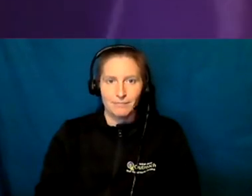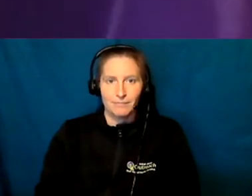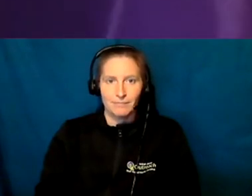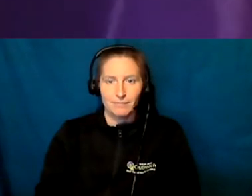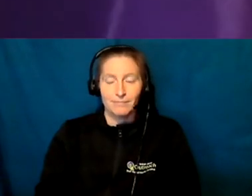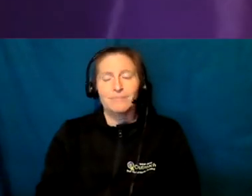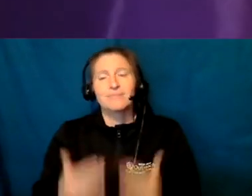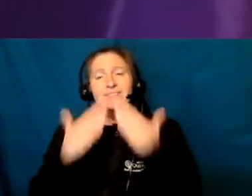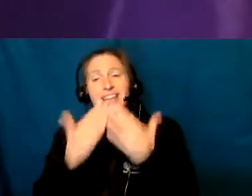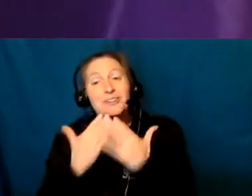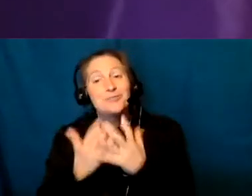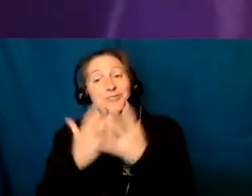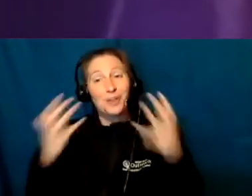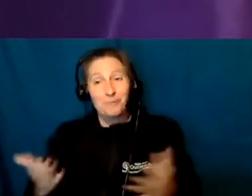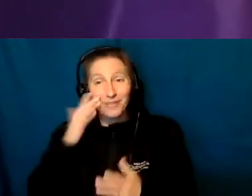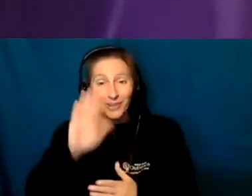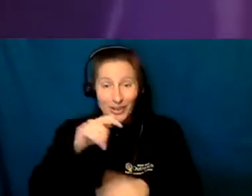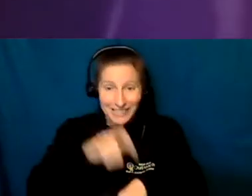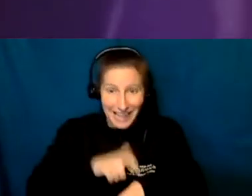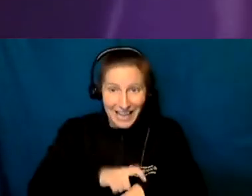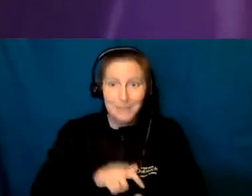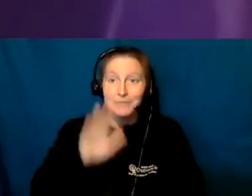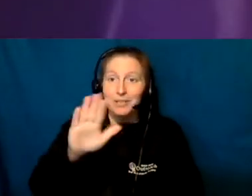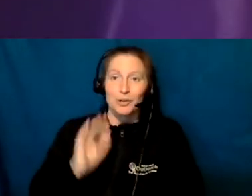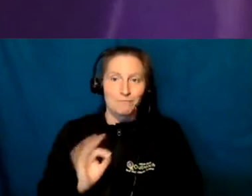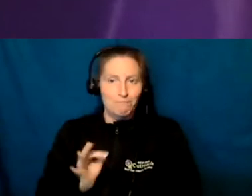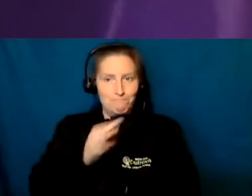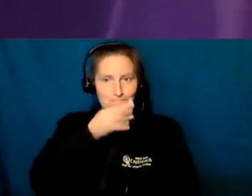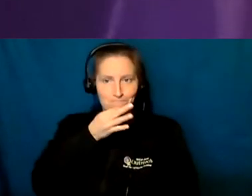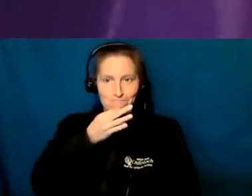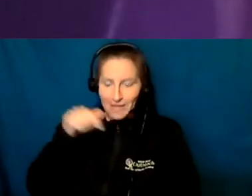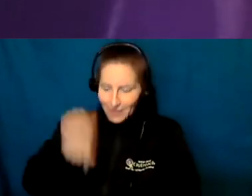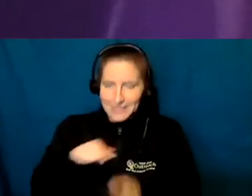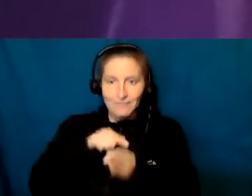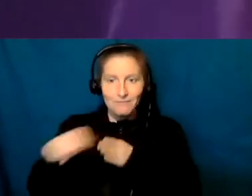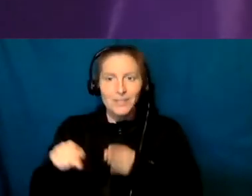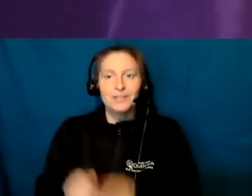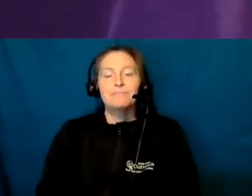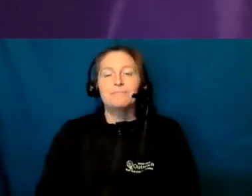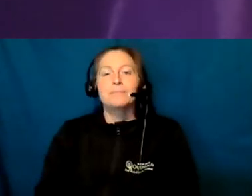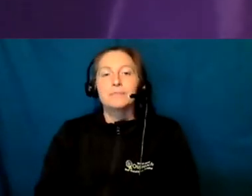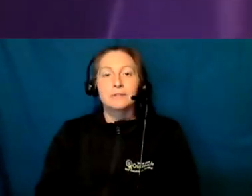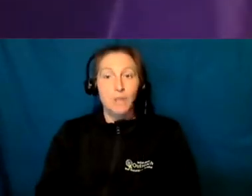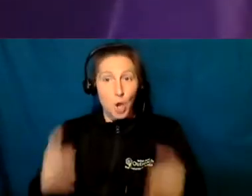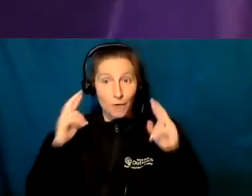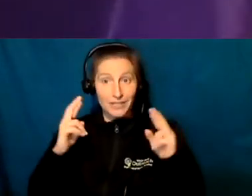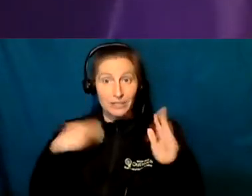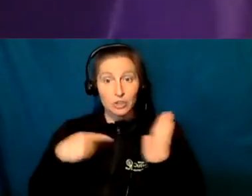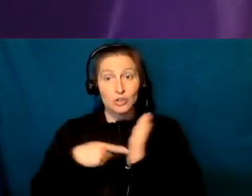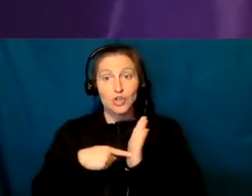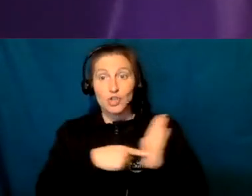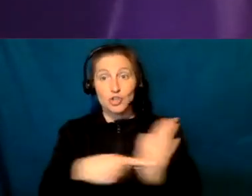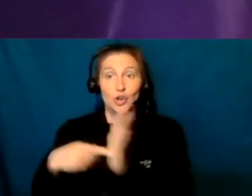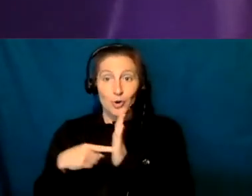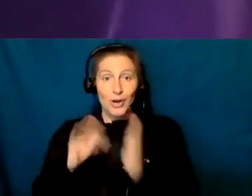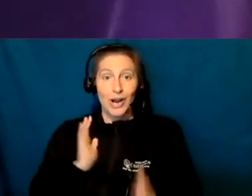Thank you so much for your time and your expertise in this field. We hope to show these on our